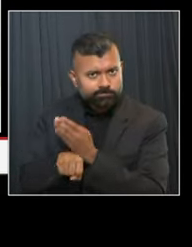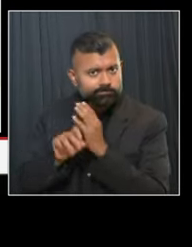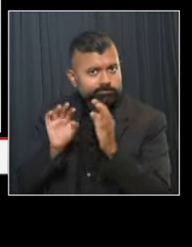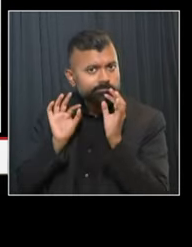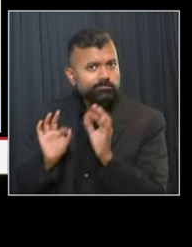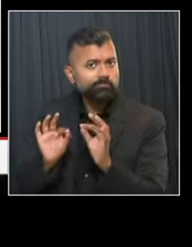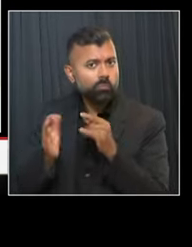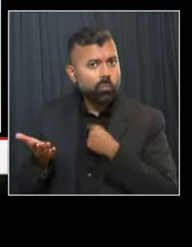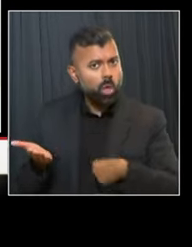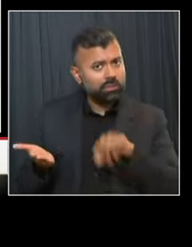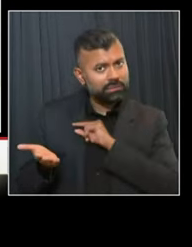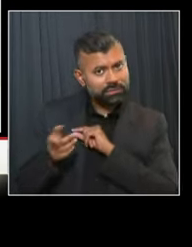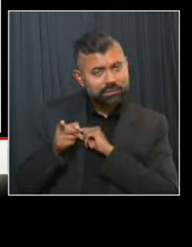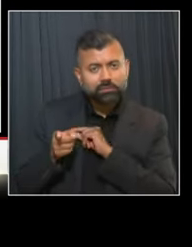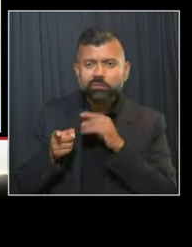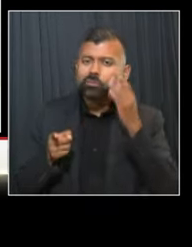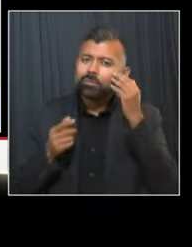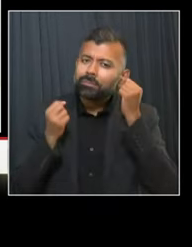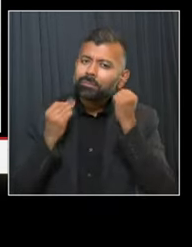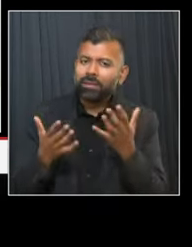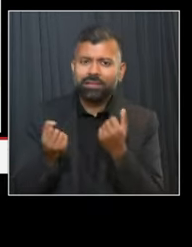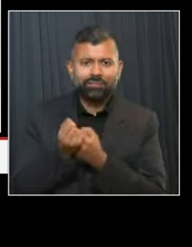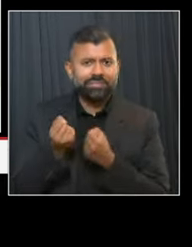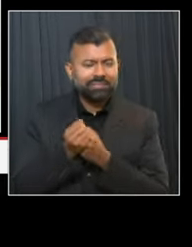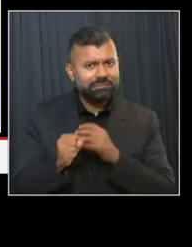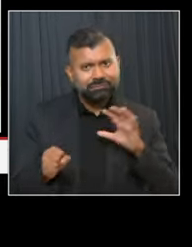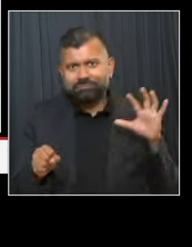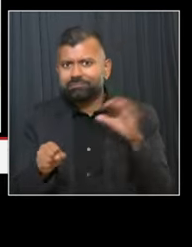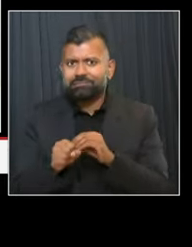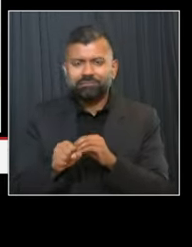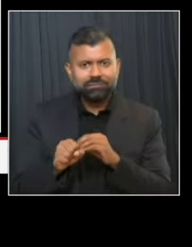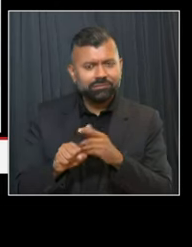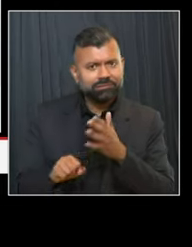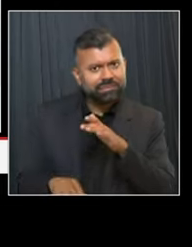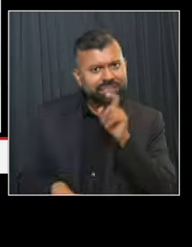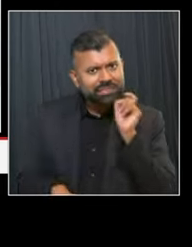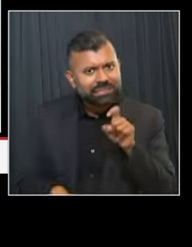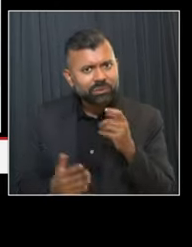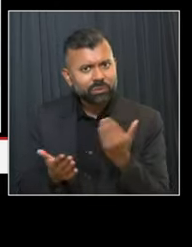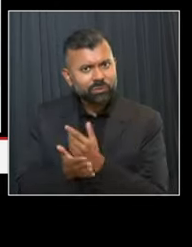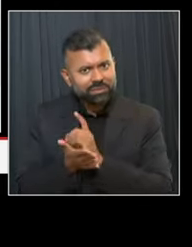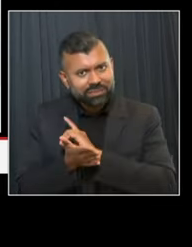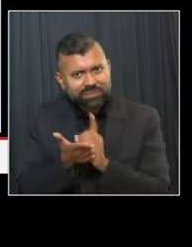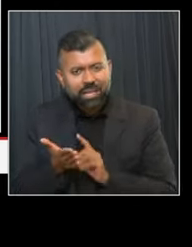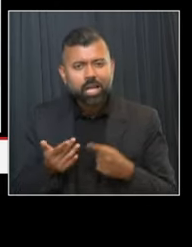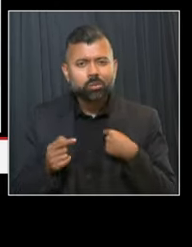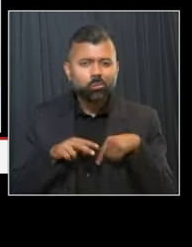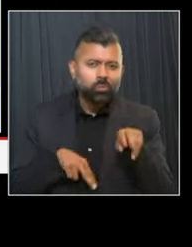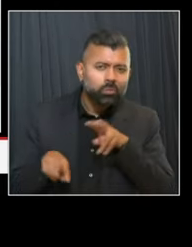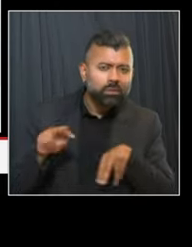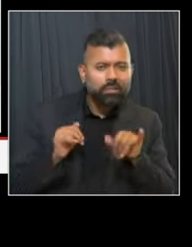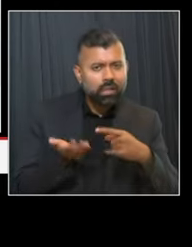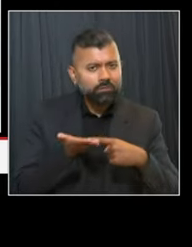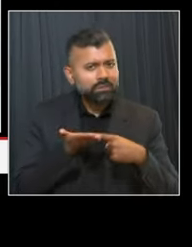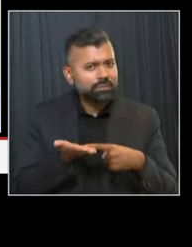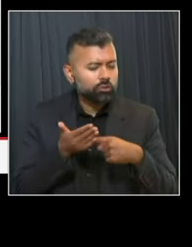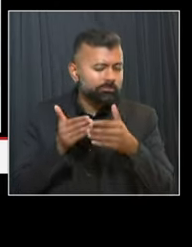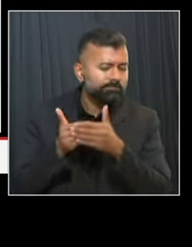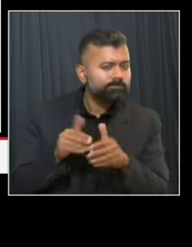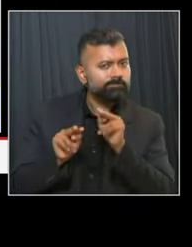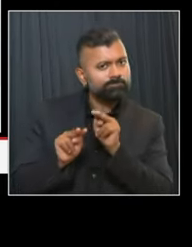mission for many years for a new design, and look forward to continuing the discussions to make sure we can move forward with a new